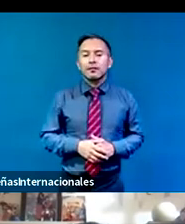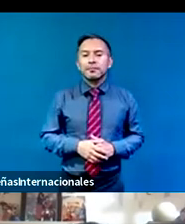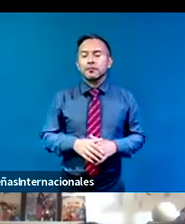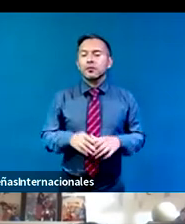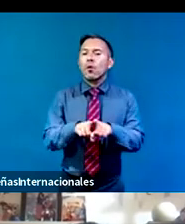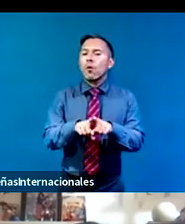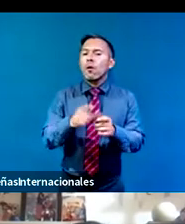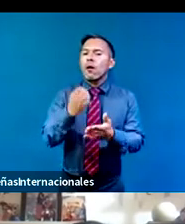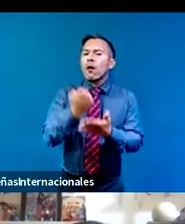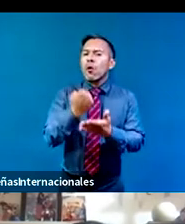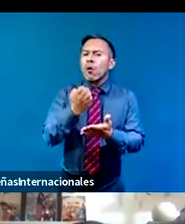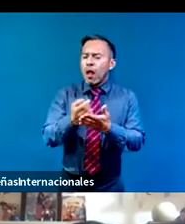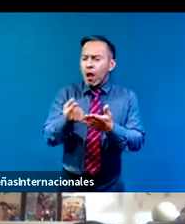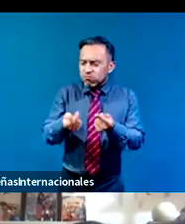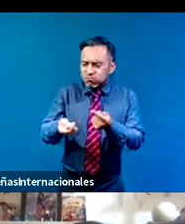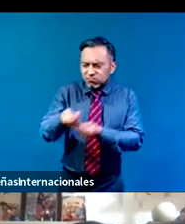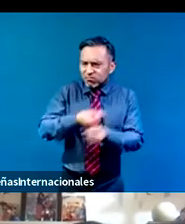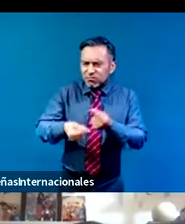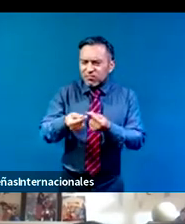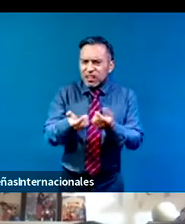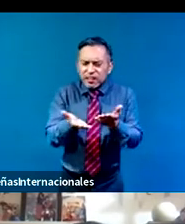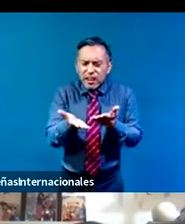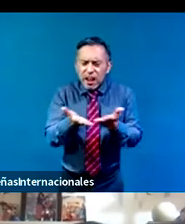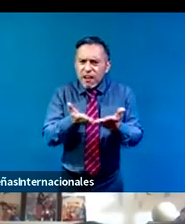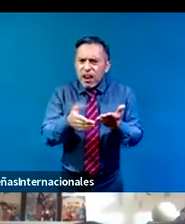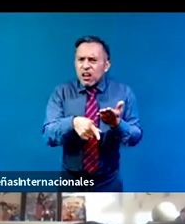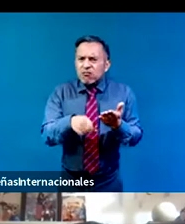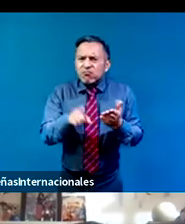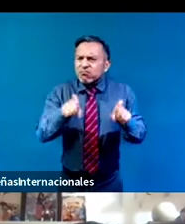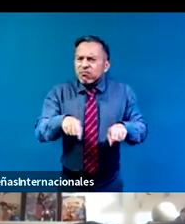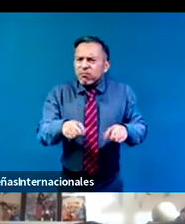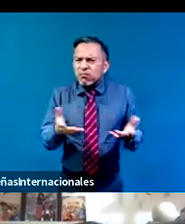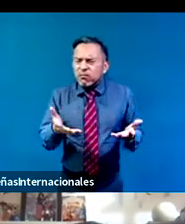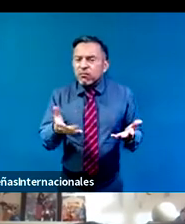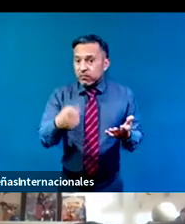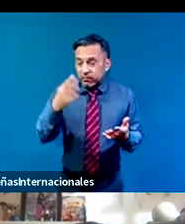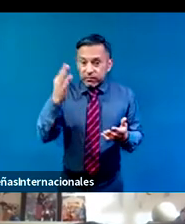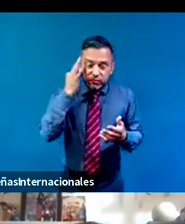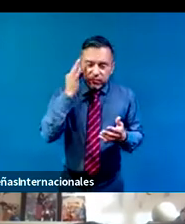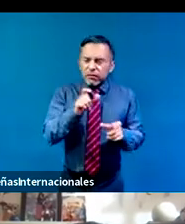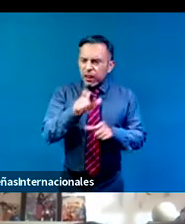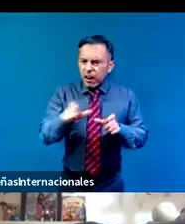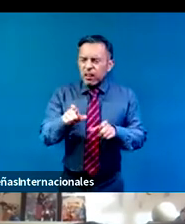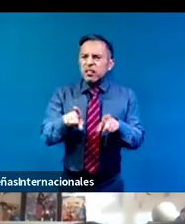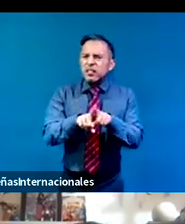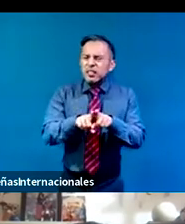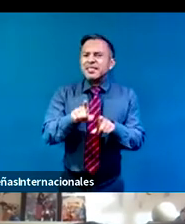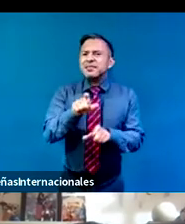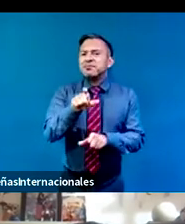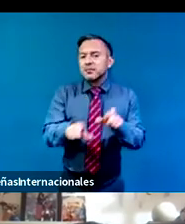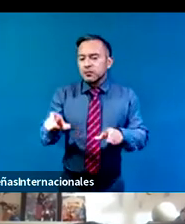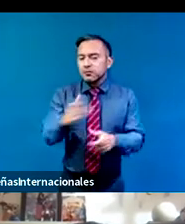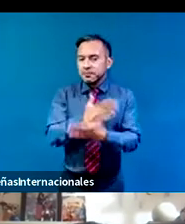lessen the burden of women and people living with disabilities? How do we make sure that investments and